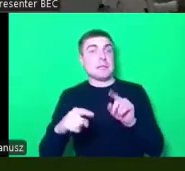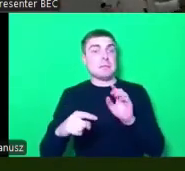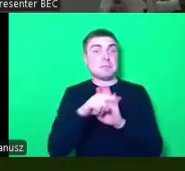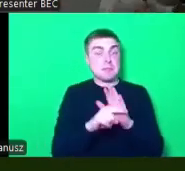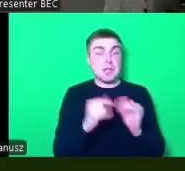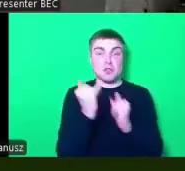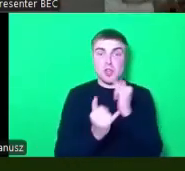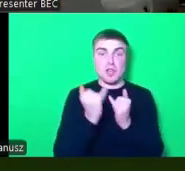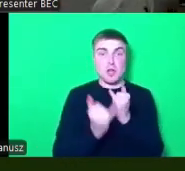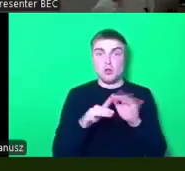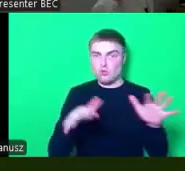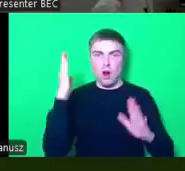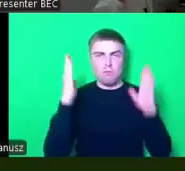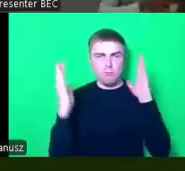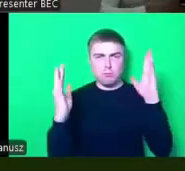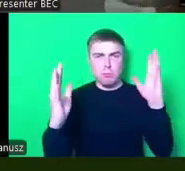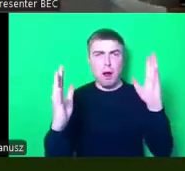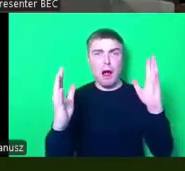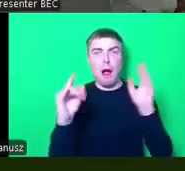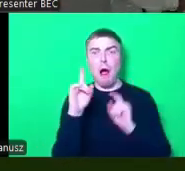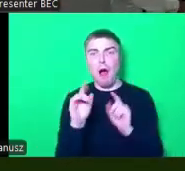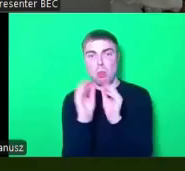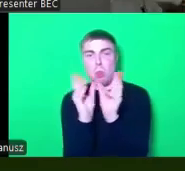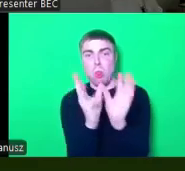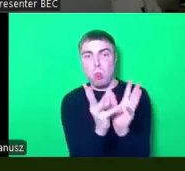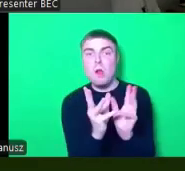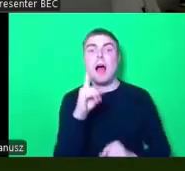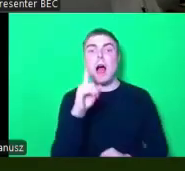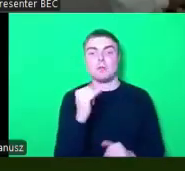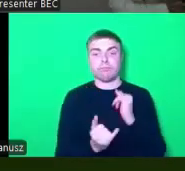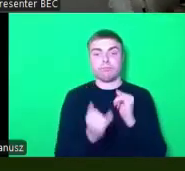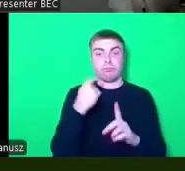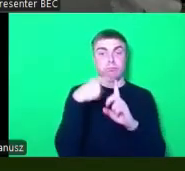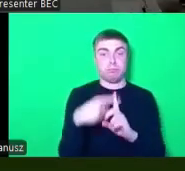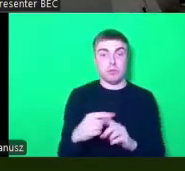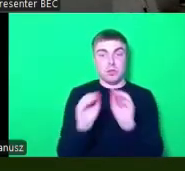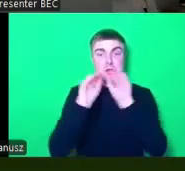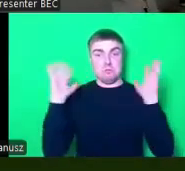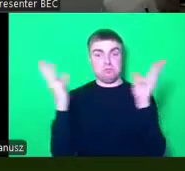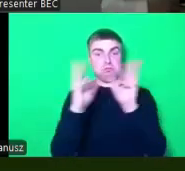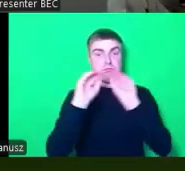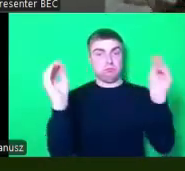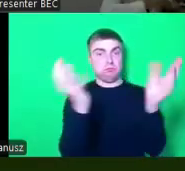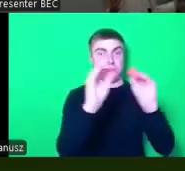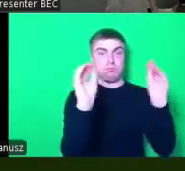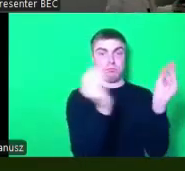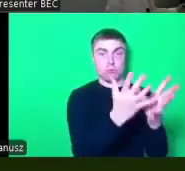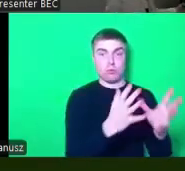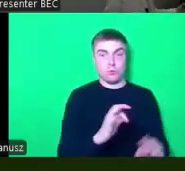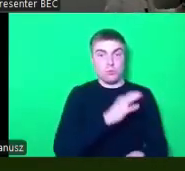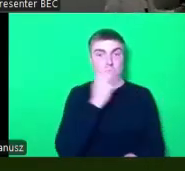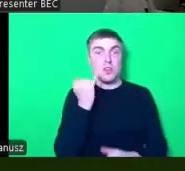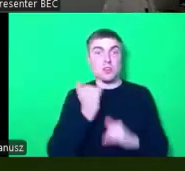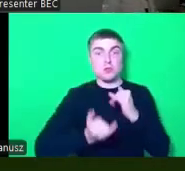crown cover, but it's not only cover, again, it has to do with tree height. It's a crown volume. The more crown volume